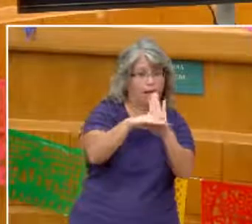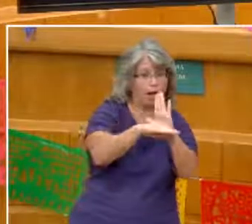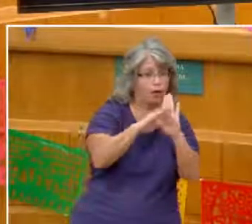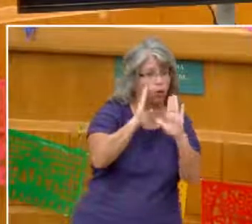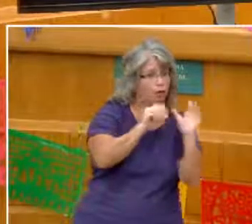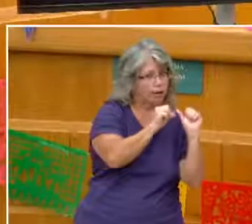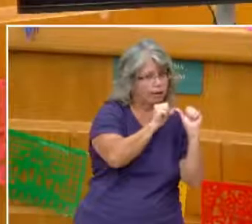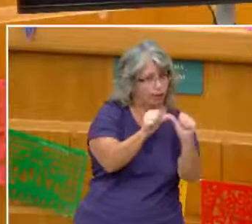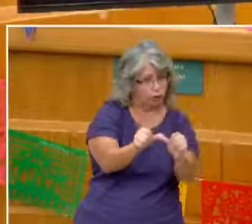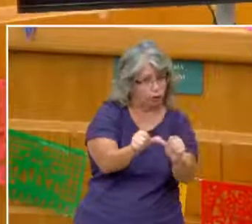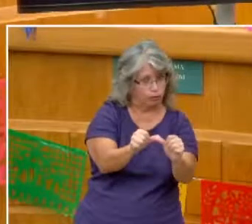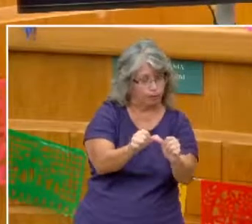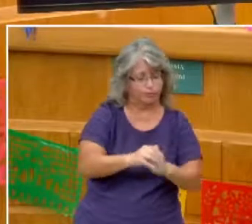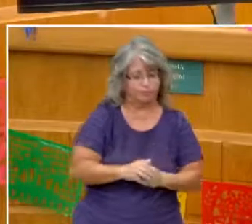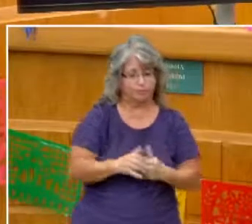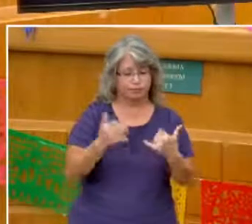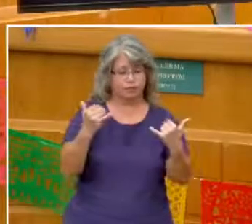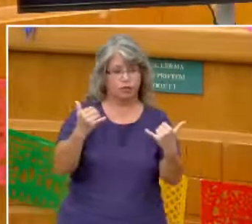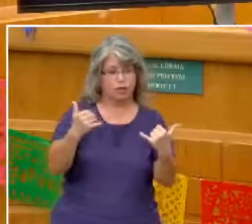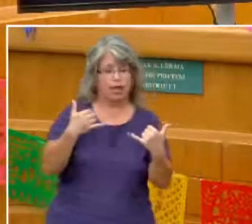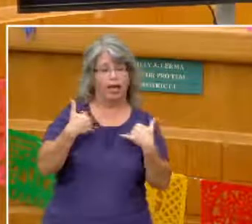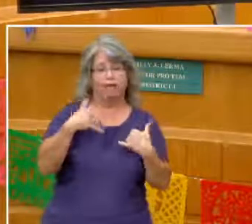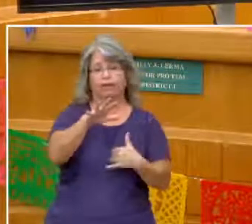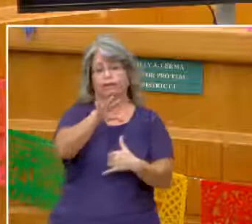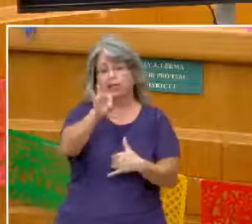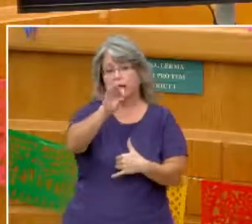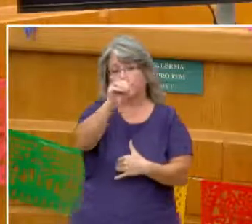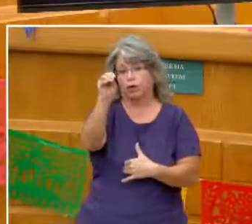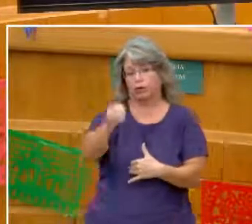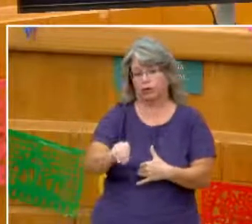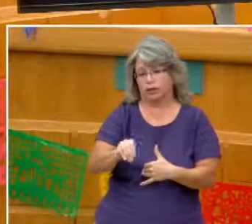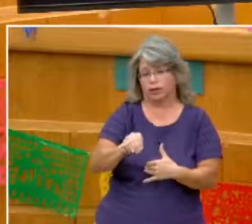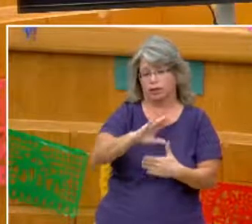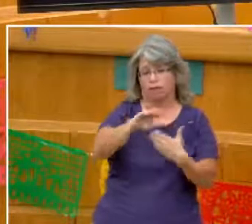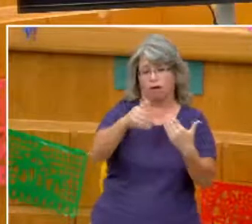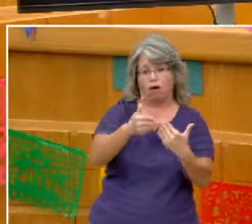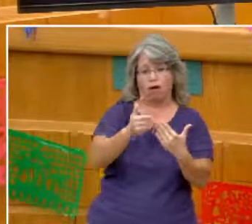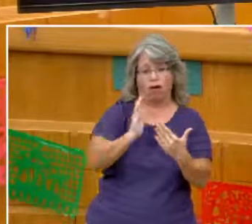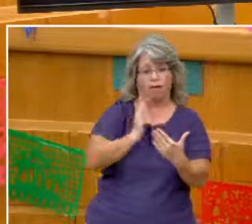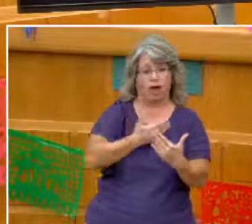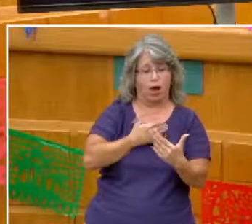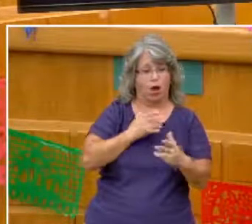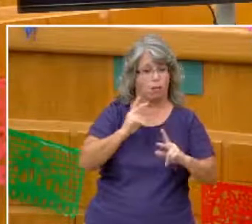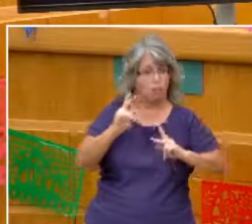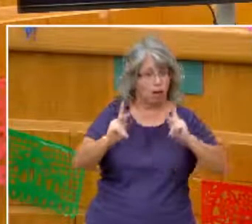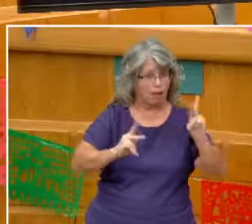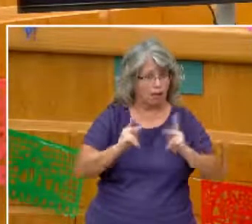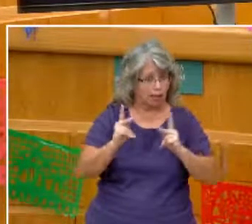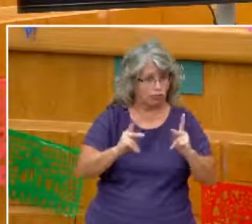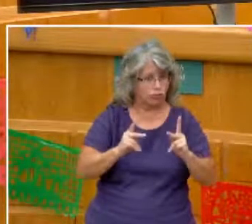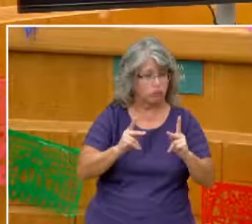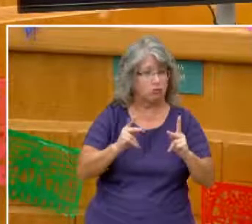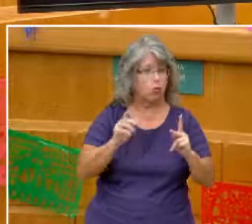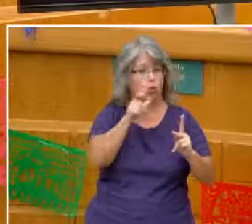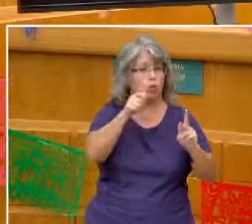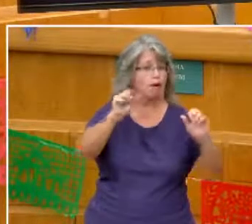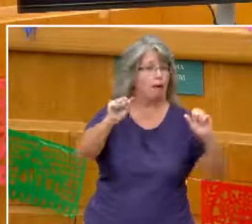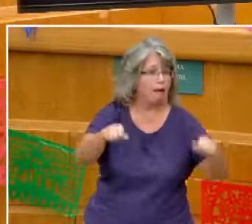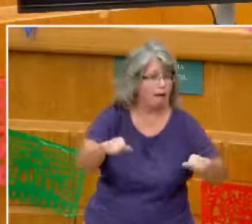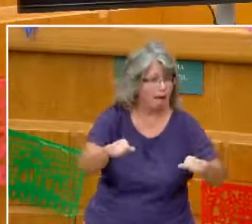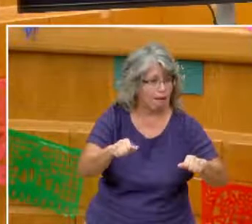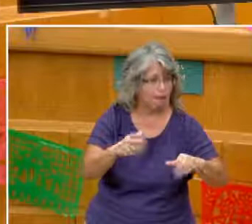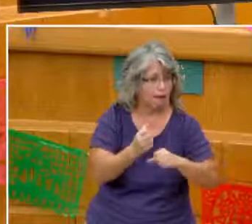We currently have 59% of our eligible population, that's those children 12 years and older,